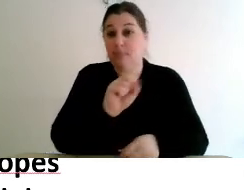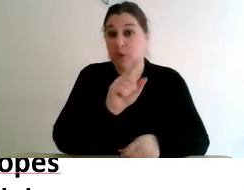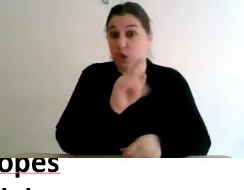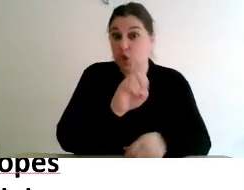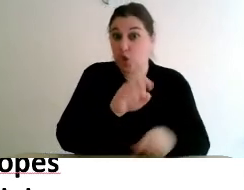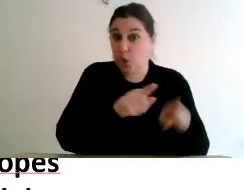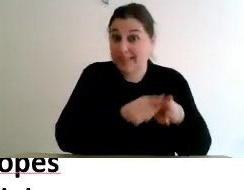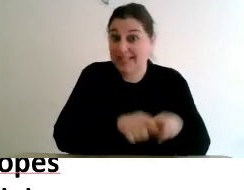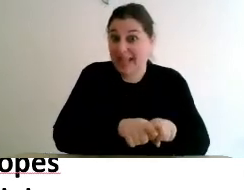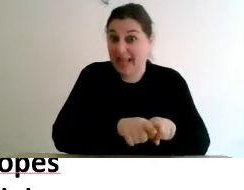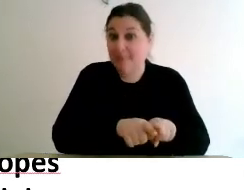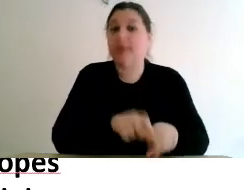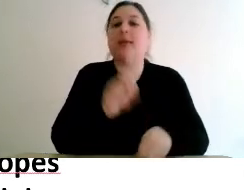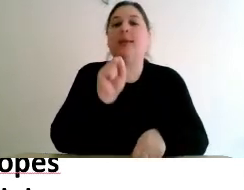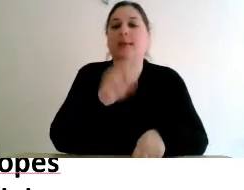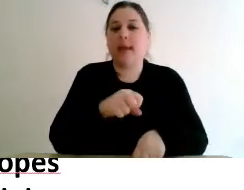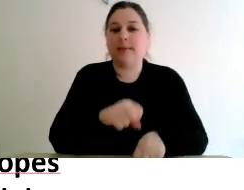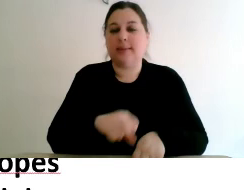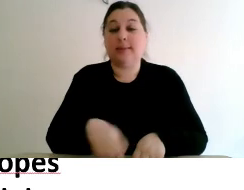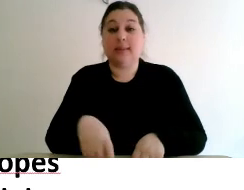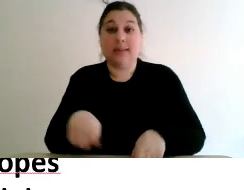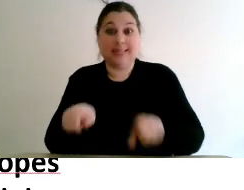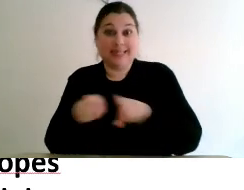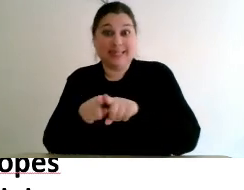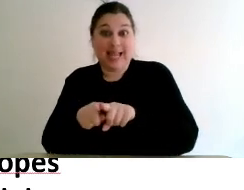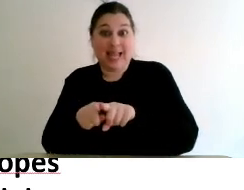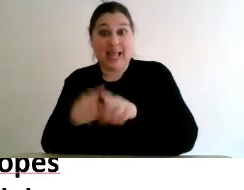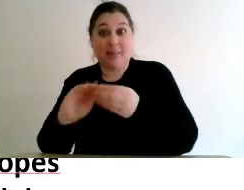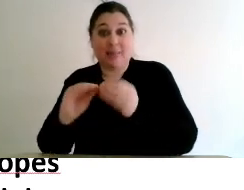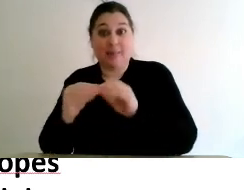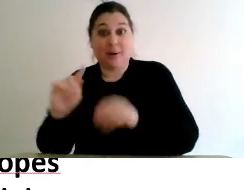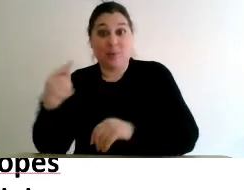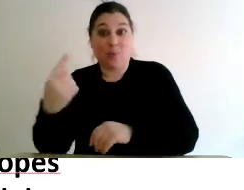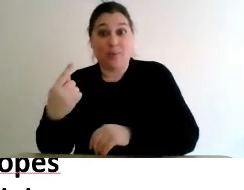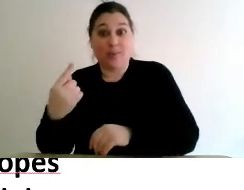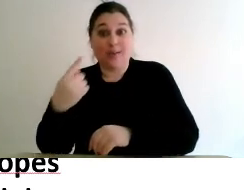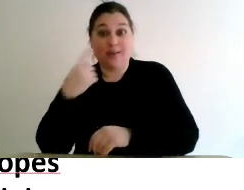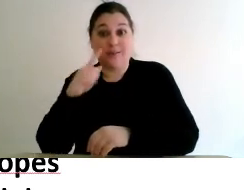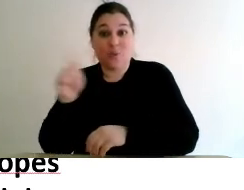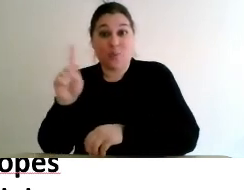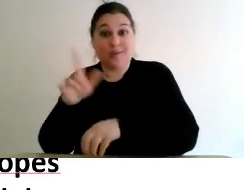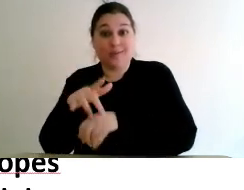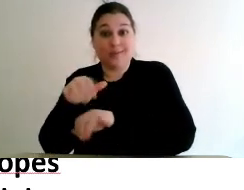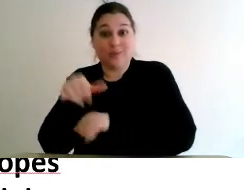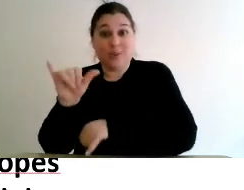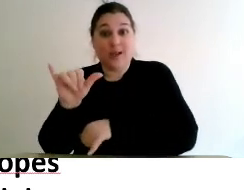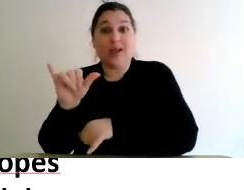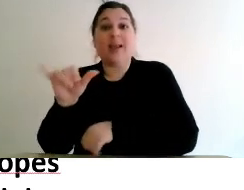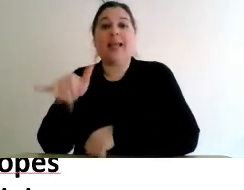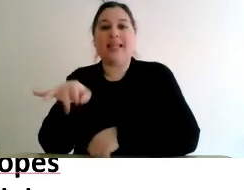Yes. So that means these are the same exact line. So it's infinite solutions.